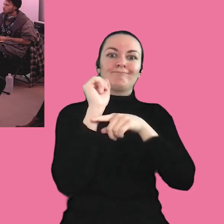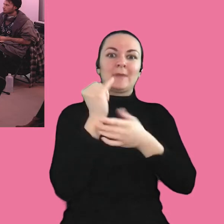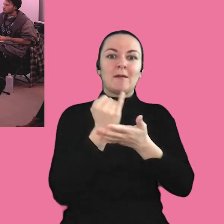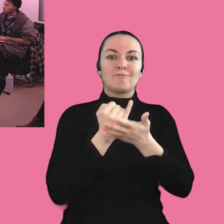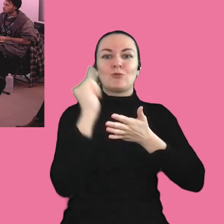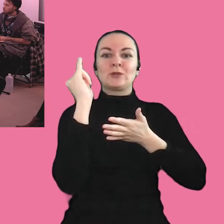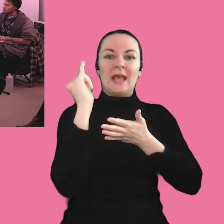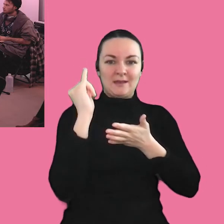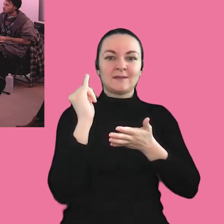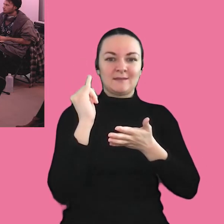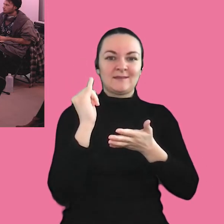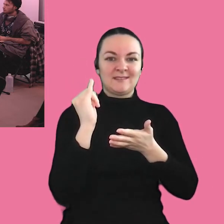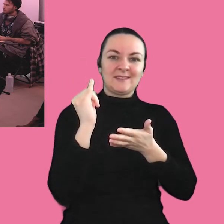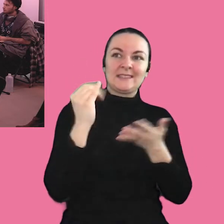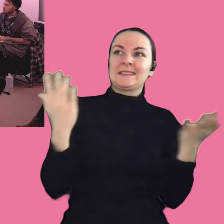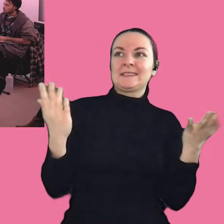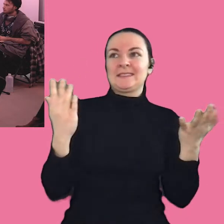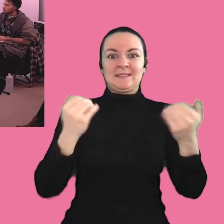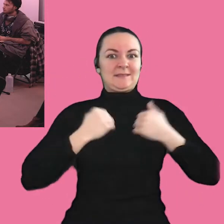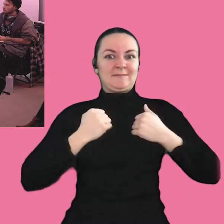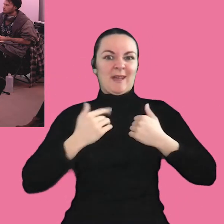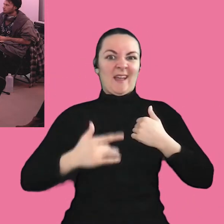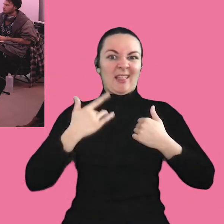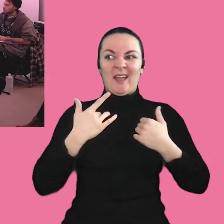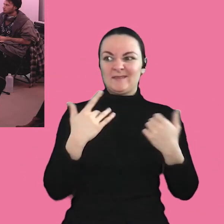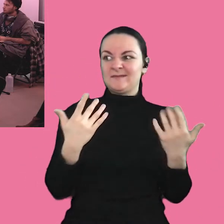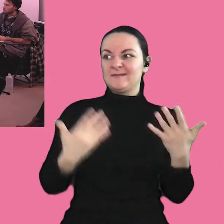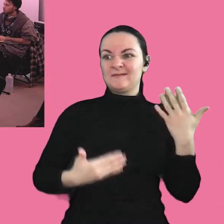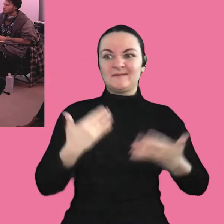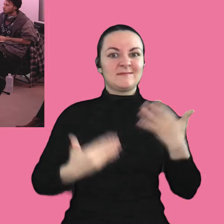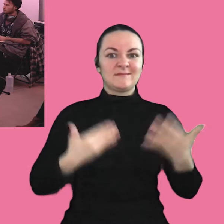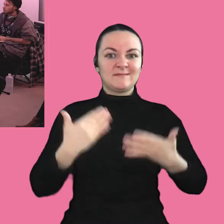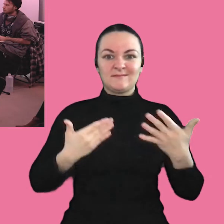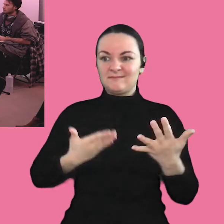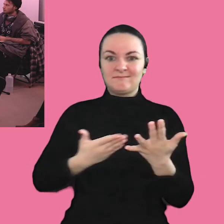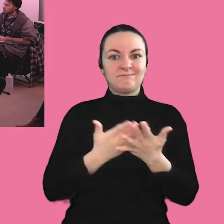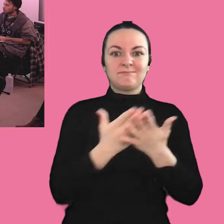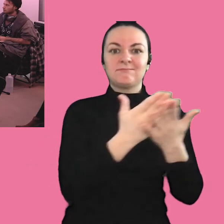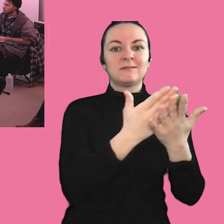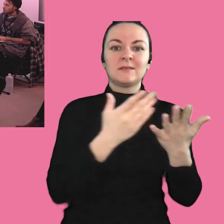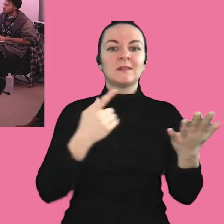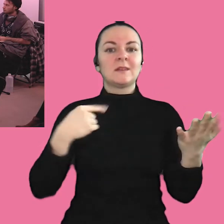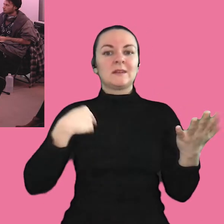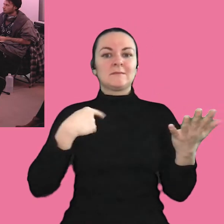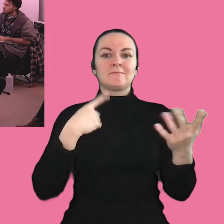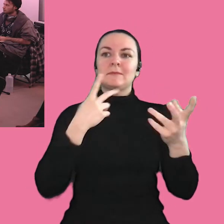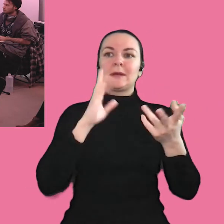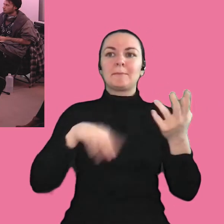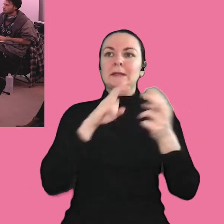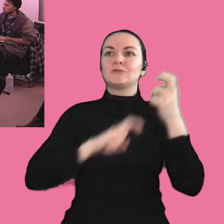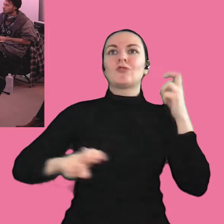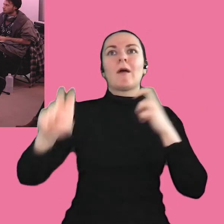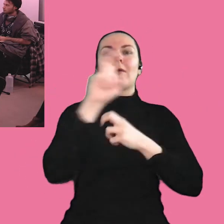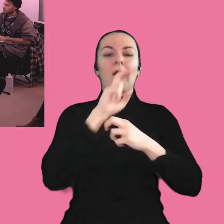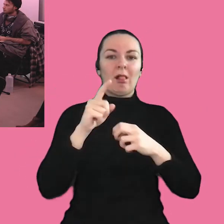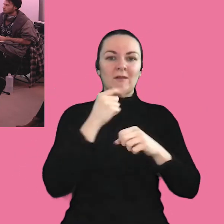protest against, well, in a way, the way my own life was turning out, in that I found that I was travelling